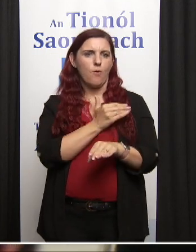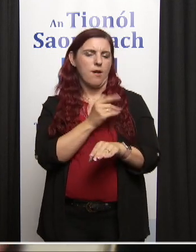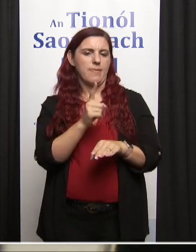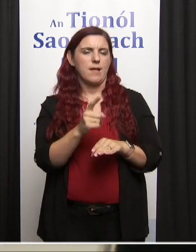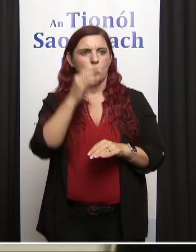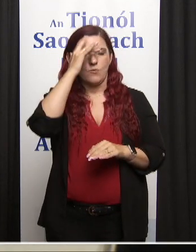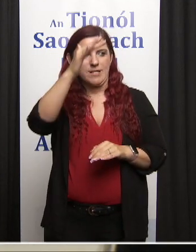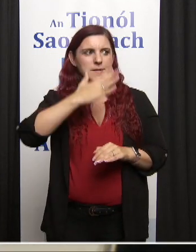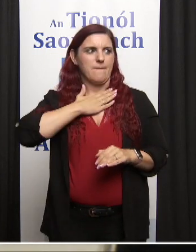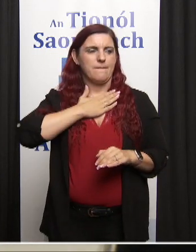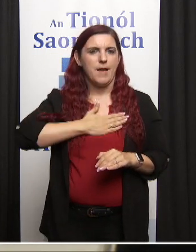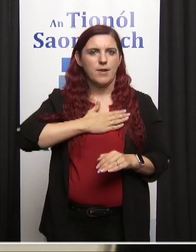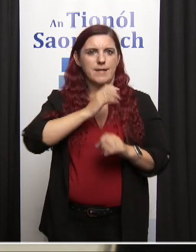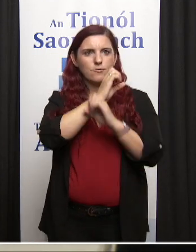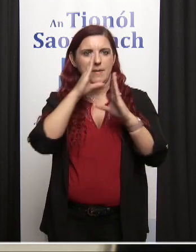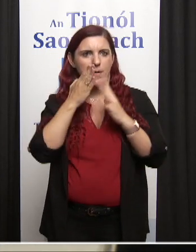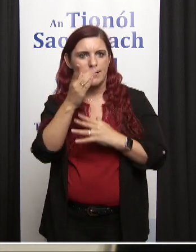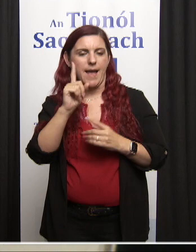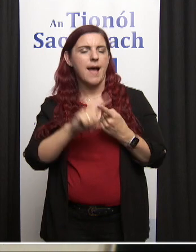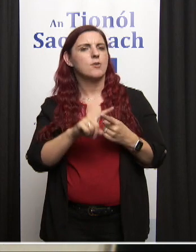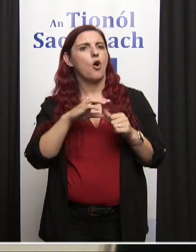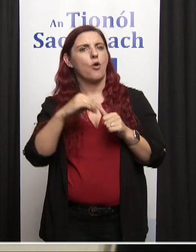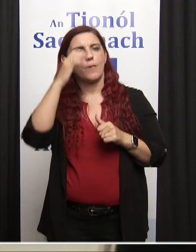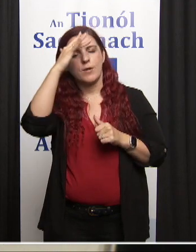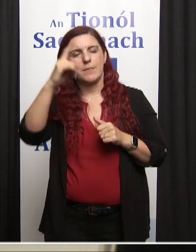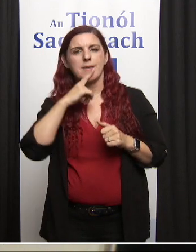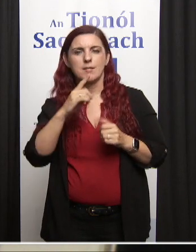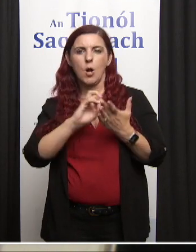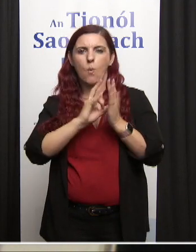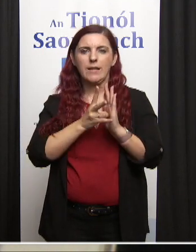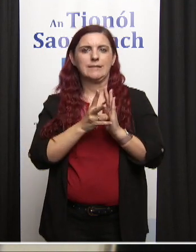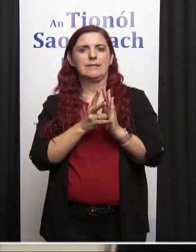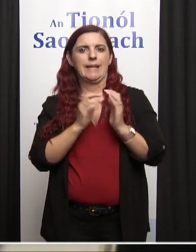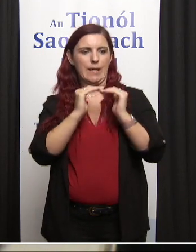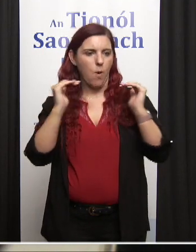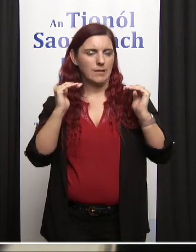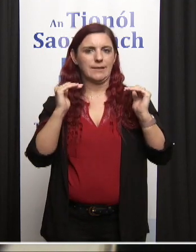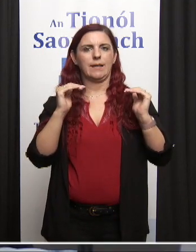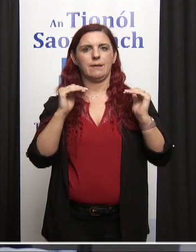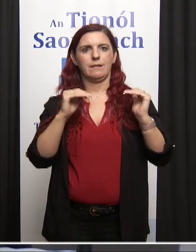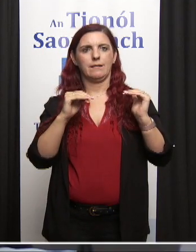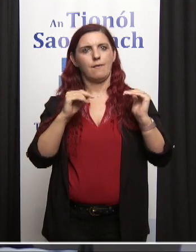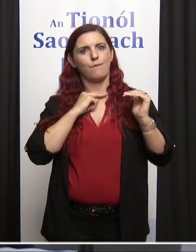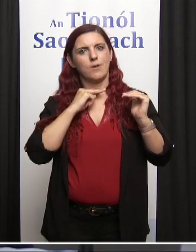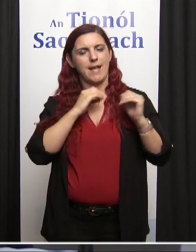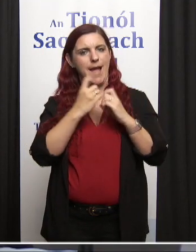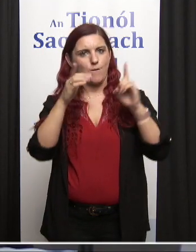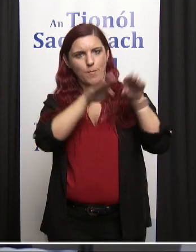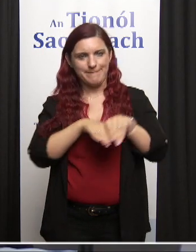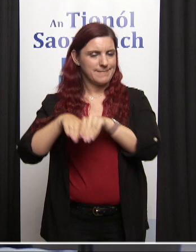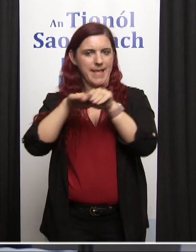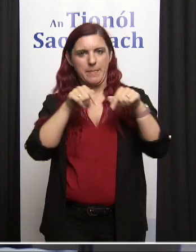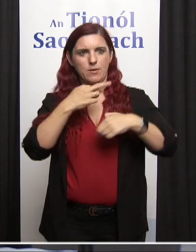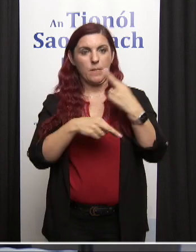transparency. The other principle is equality of voice. You know, everybody's voice in this room counts, and if you feel